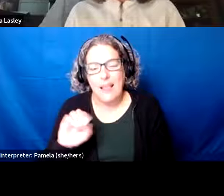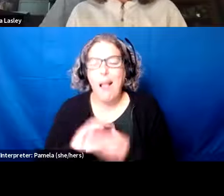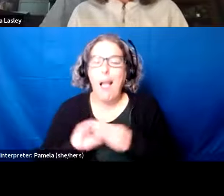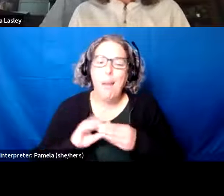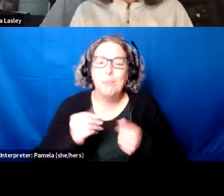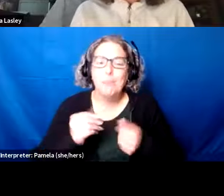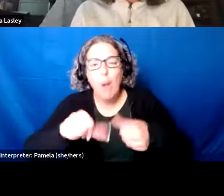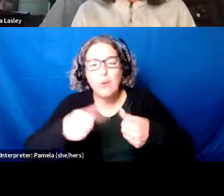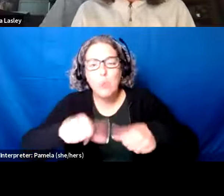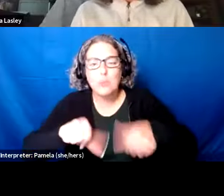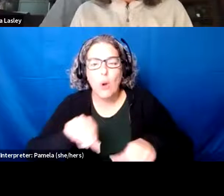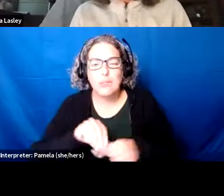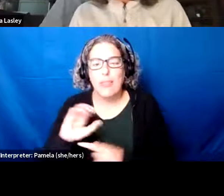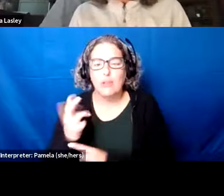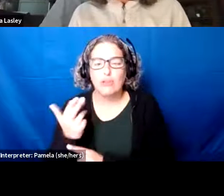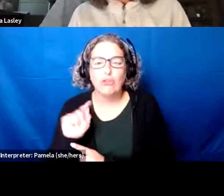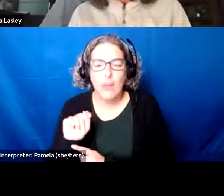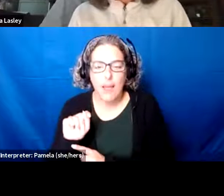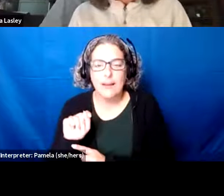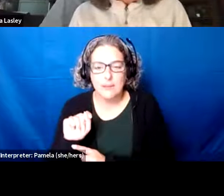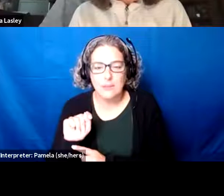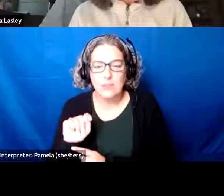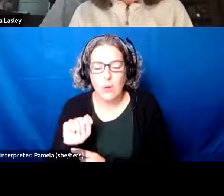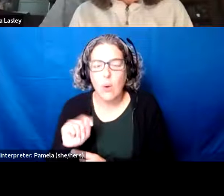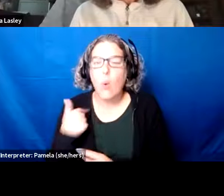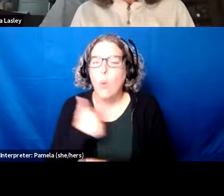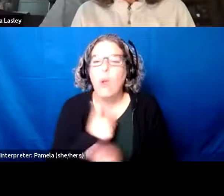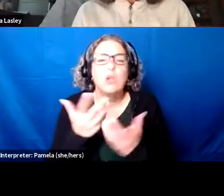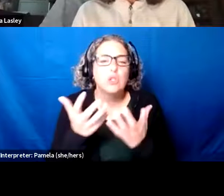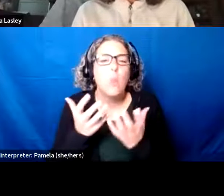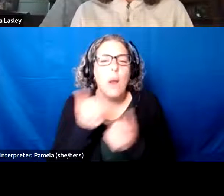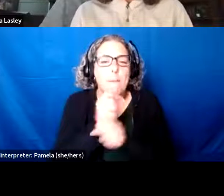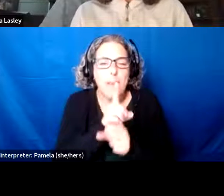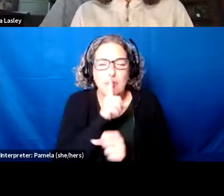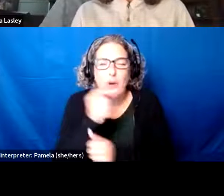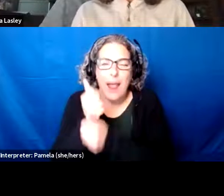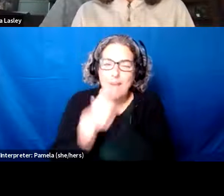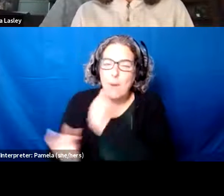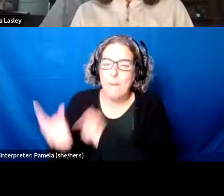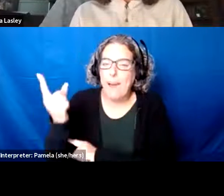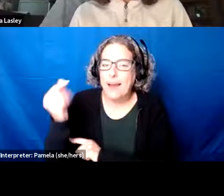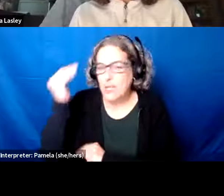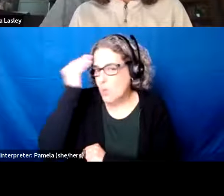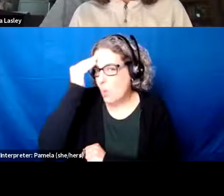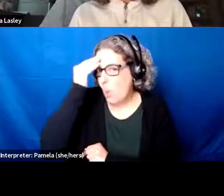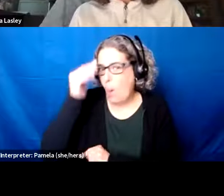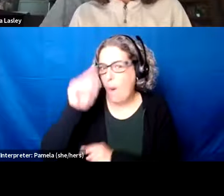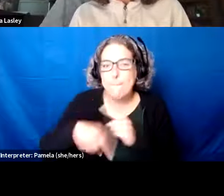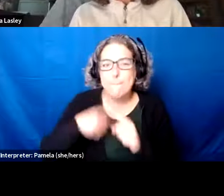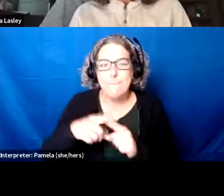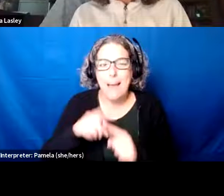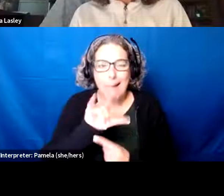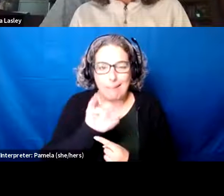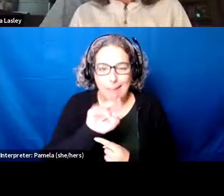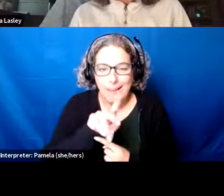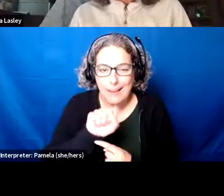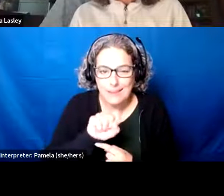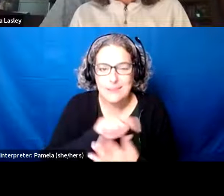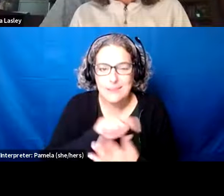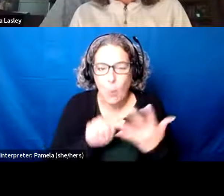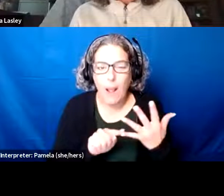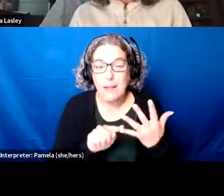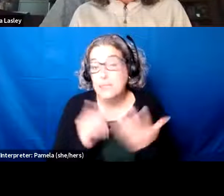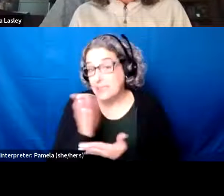All the links you might ever want to know about, and some you probably don't want to know about, but